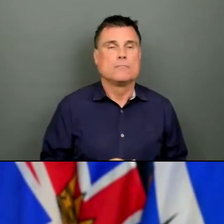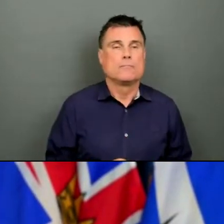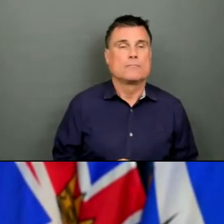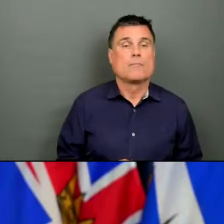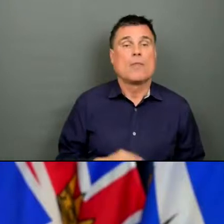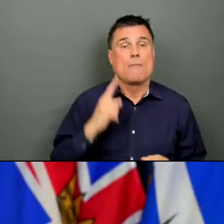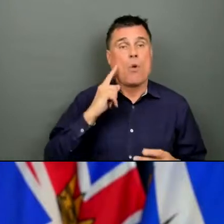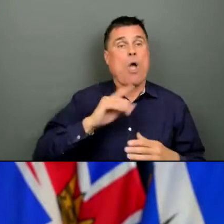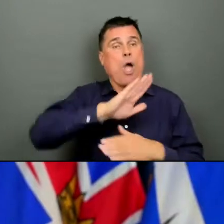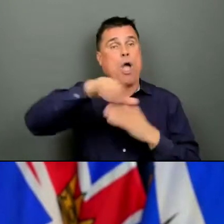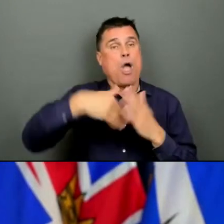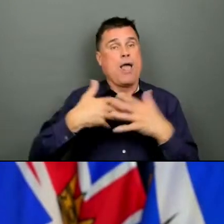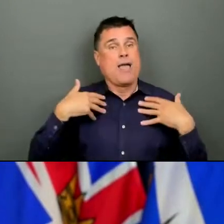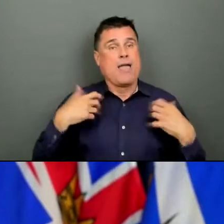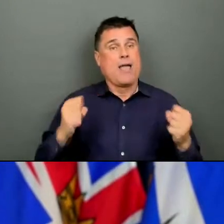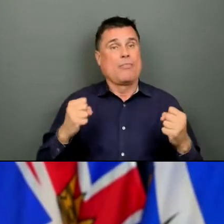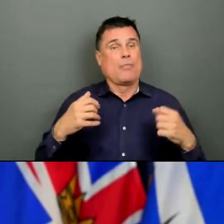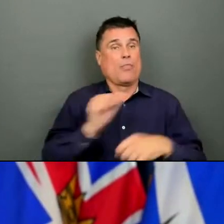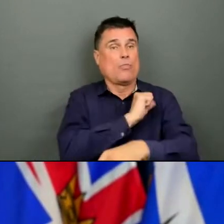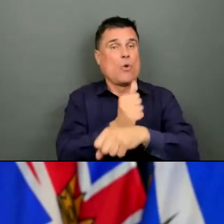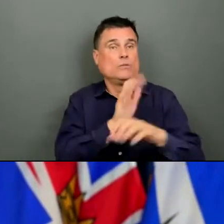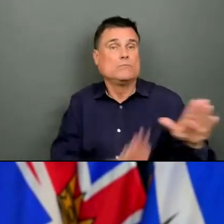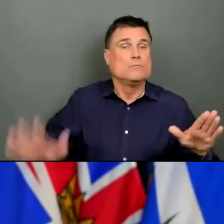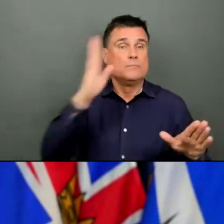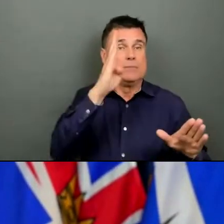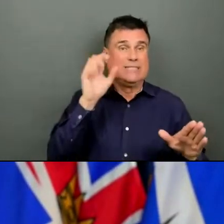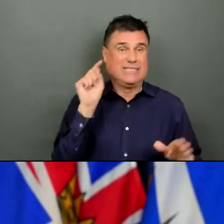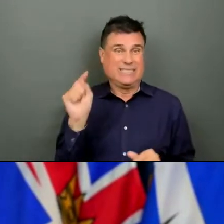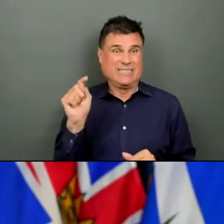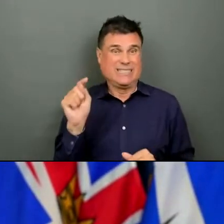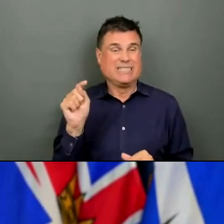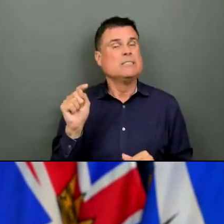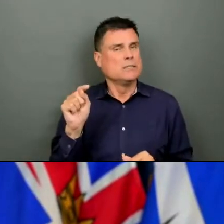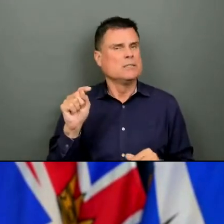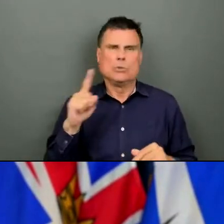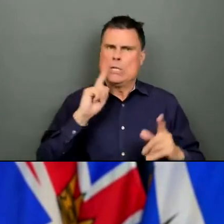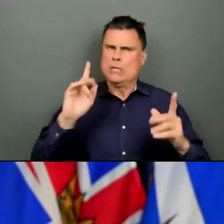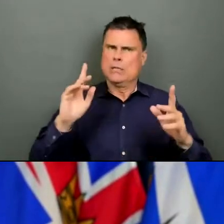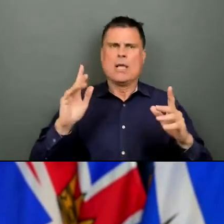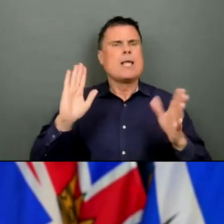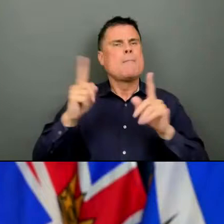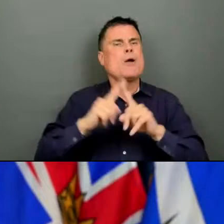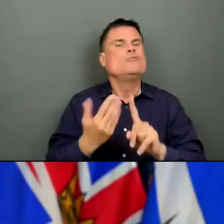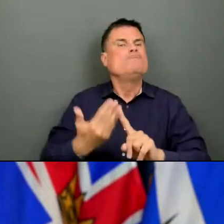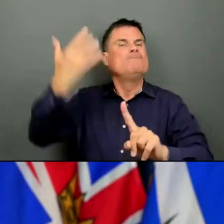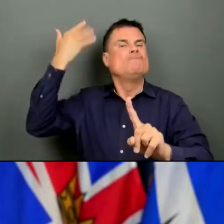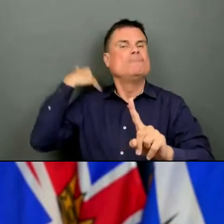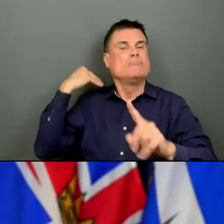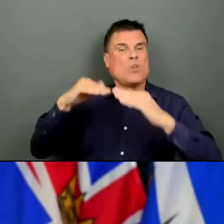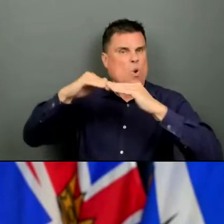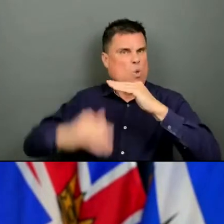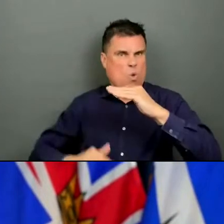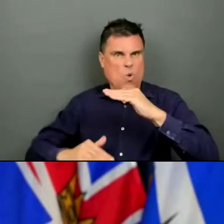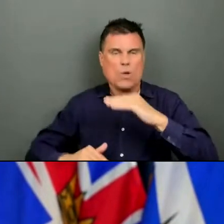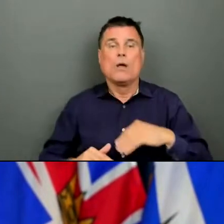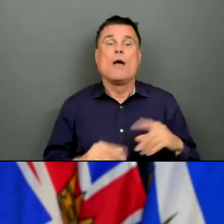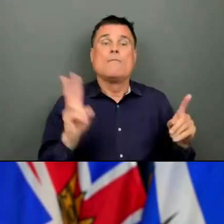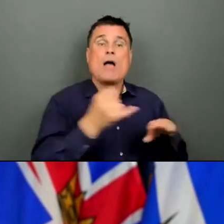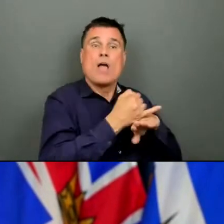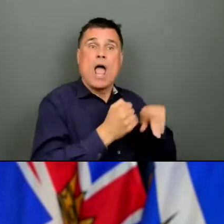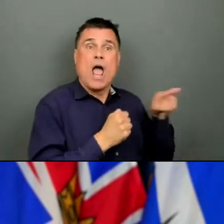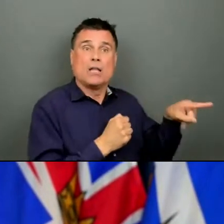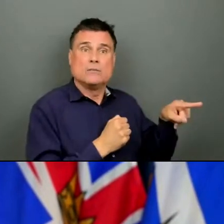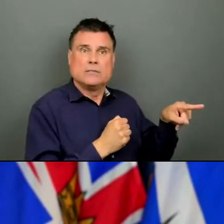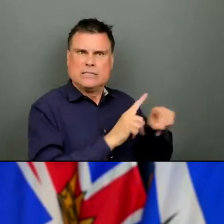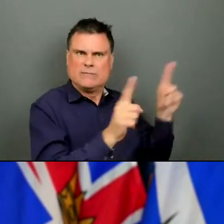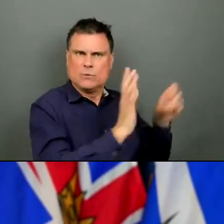Services Authority, it's still significantly below, in Vancouver Island, where the pandemic has taken a different course.